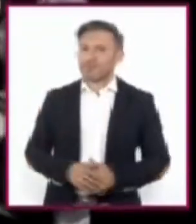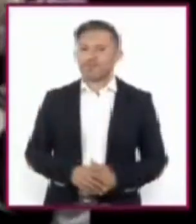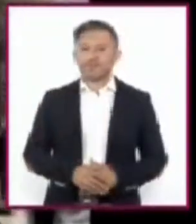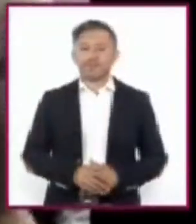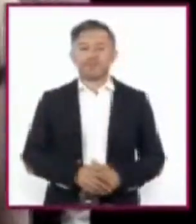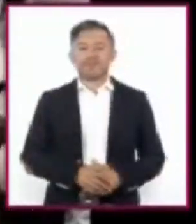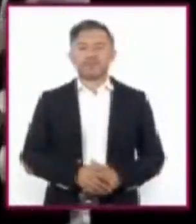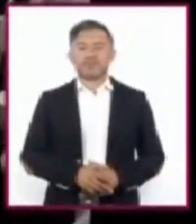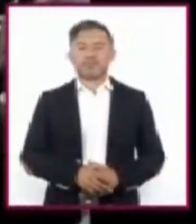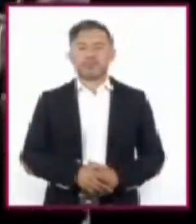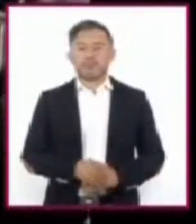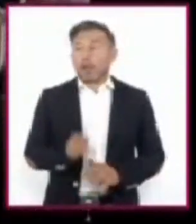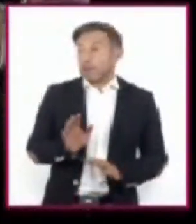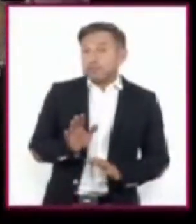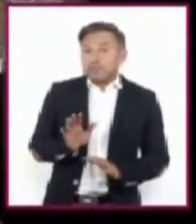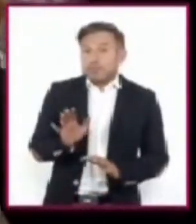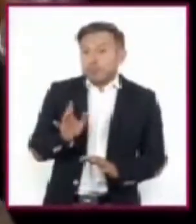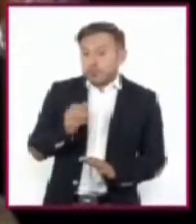welcome. Sorry.